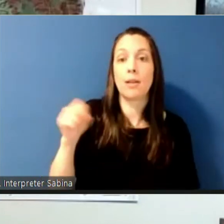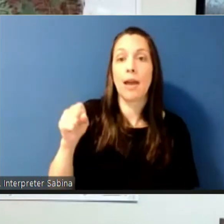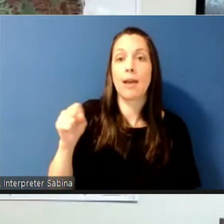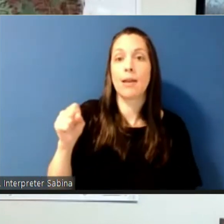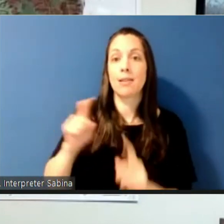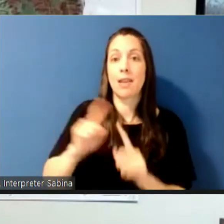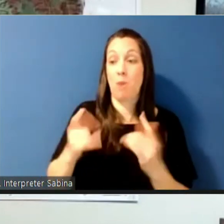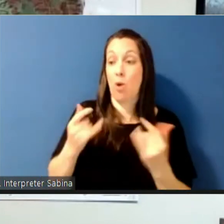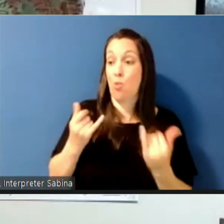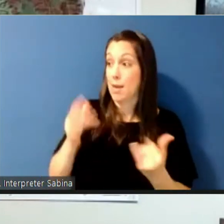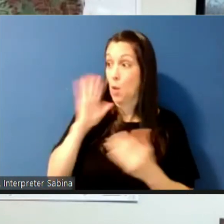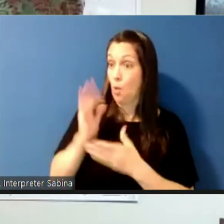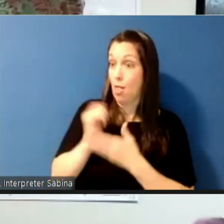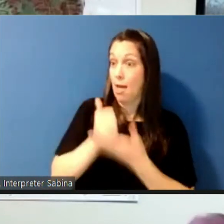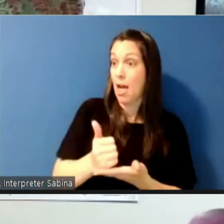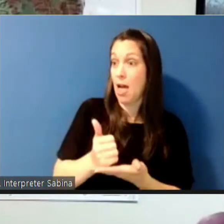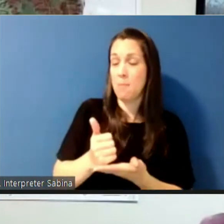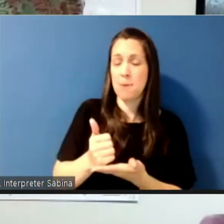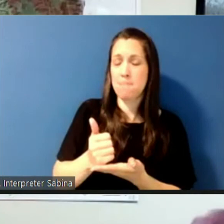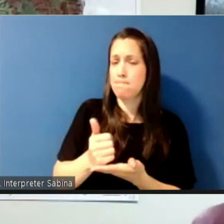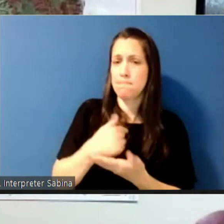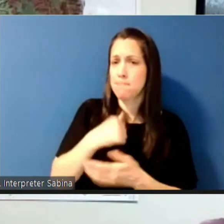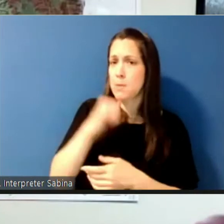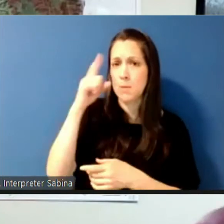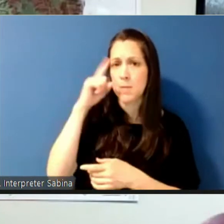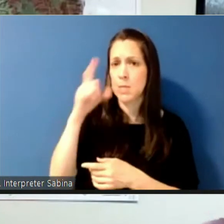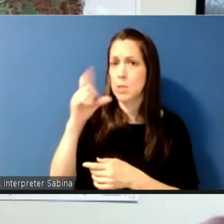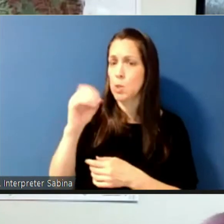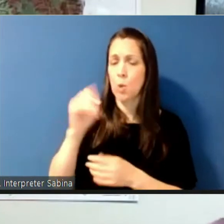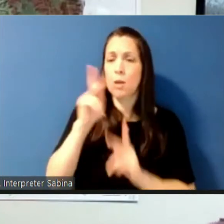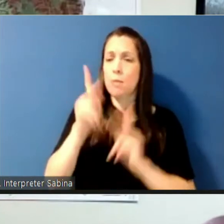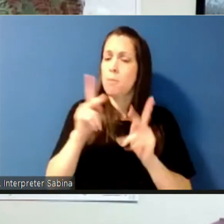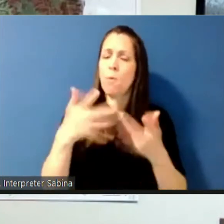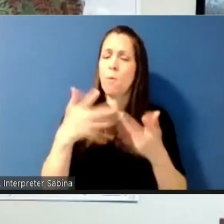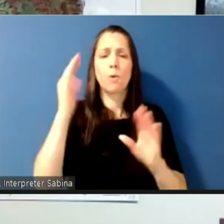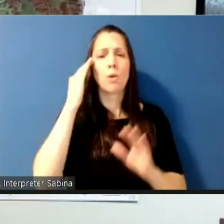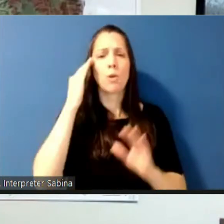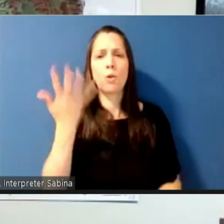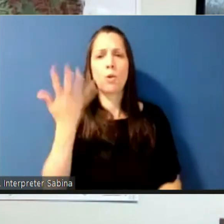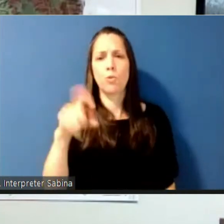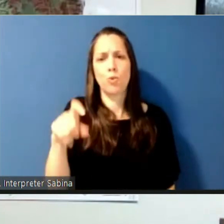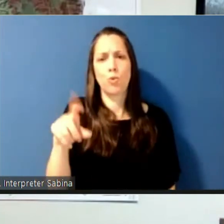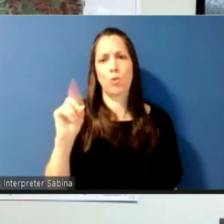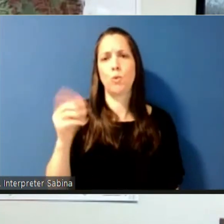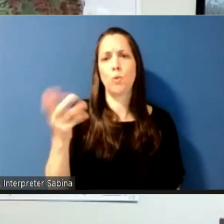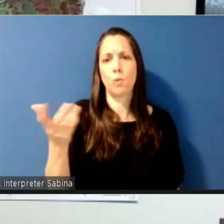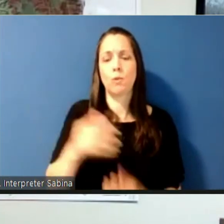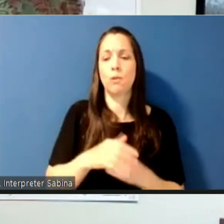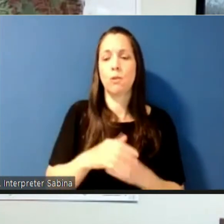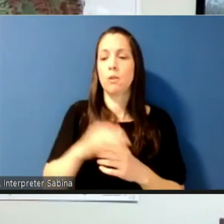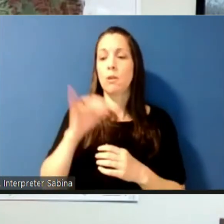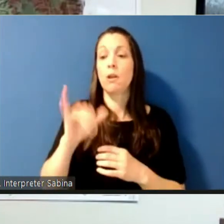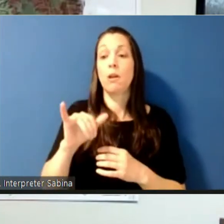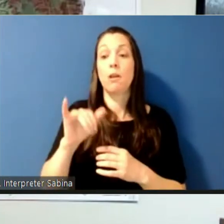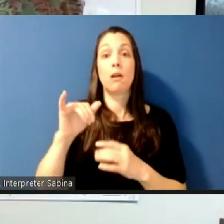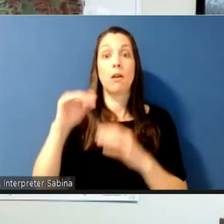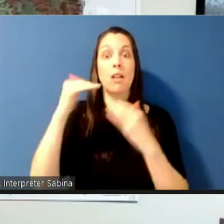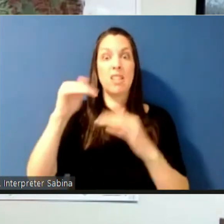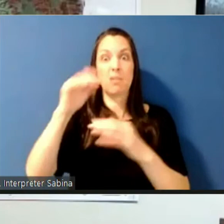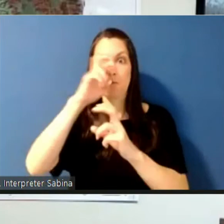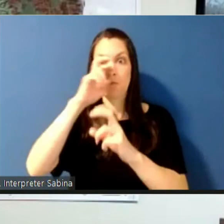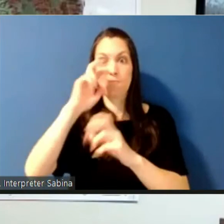this point. I think people know what they need to do, and the restrictions that there are put on by the state are the best